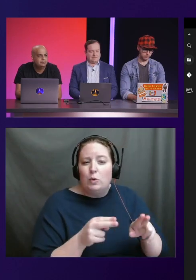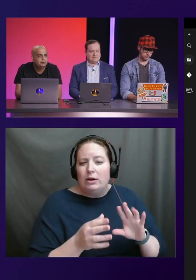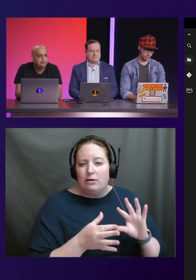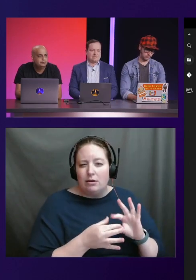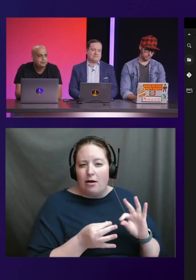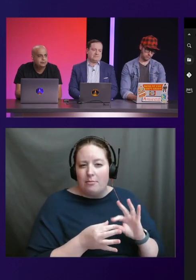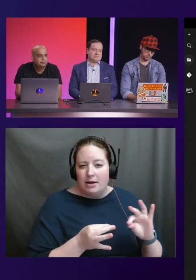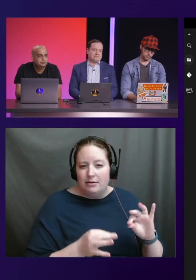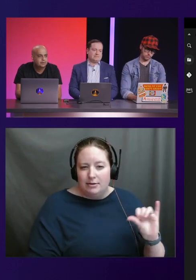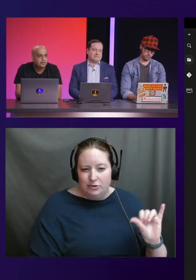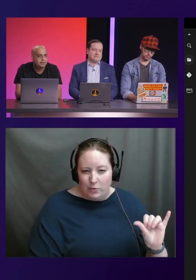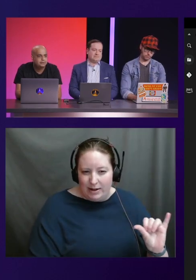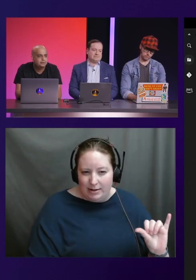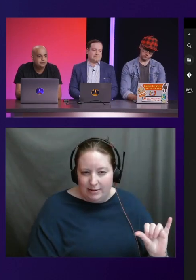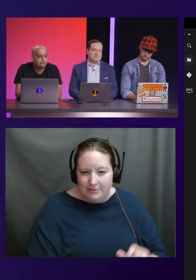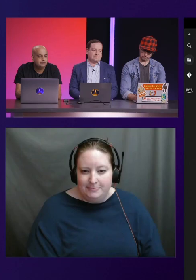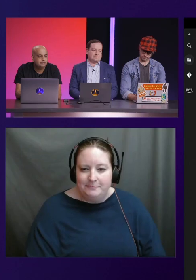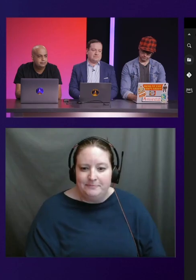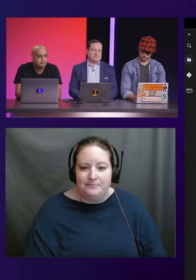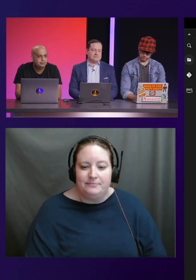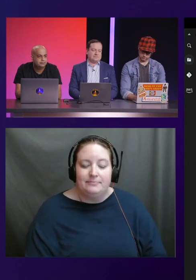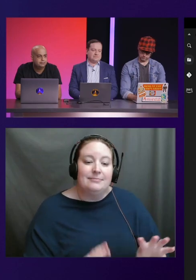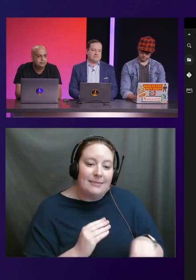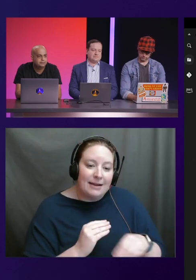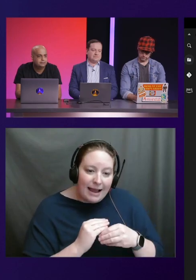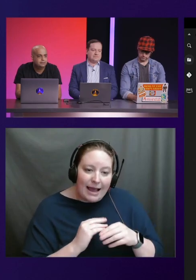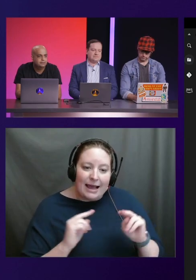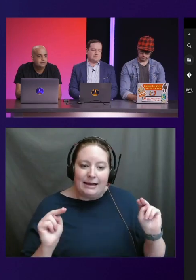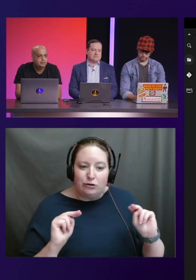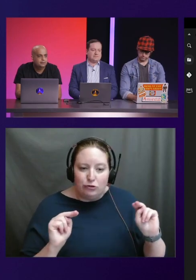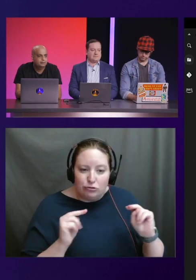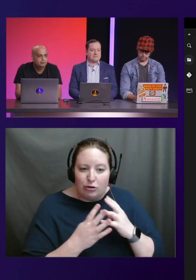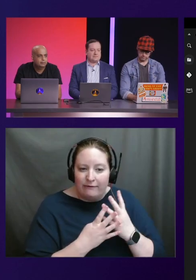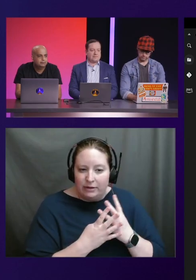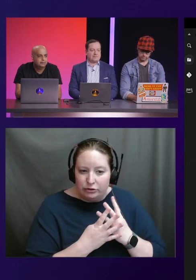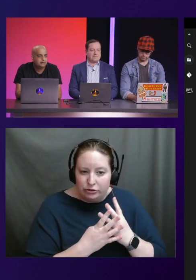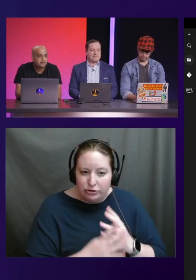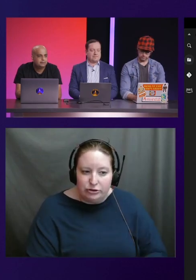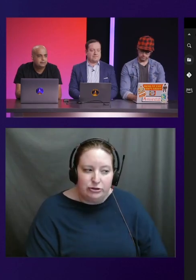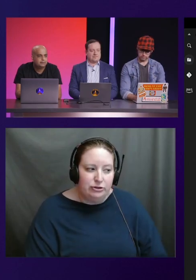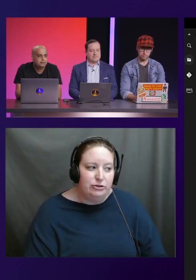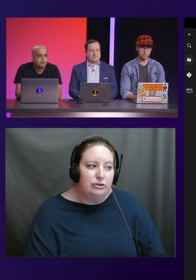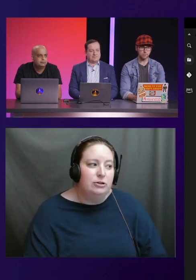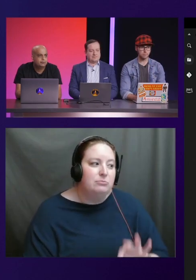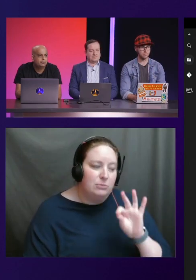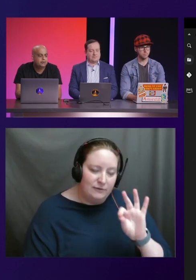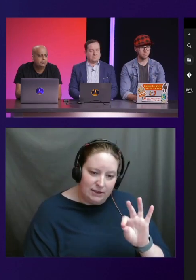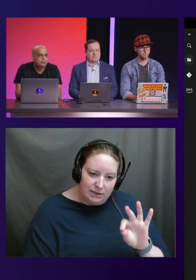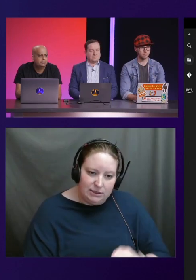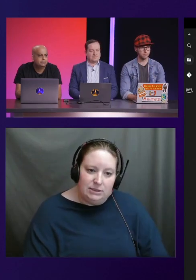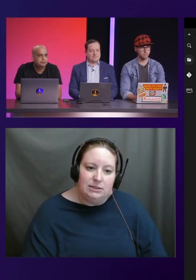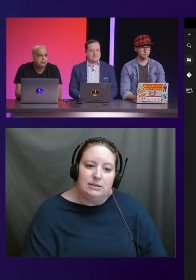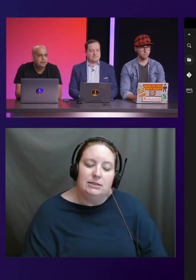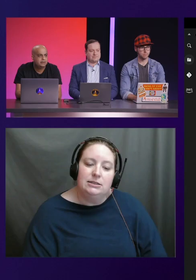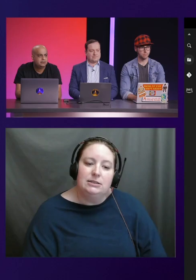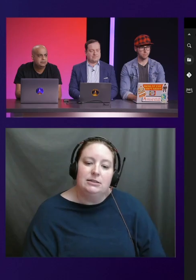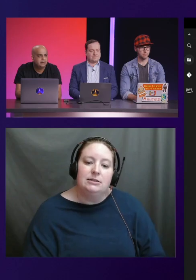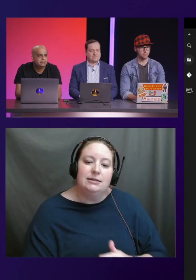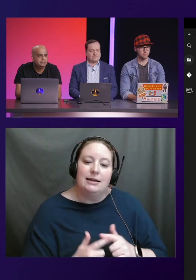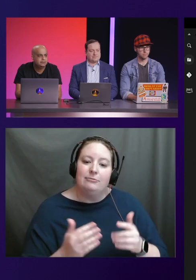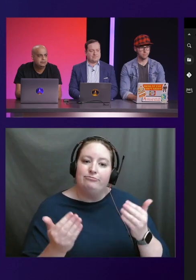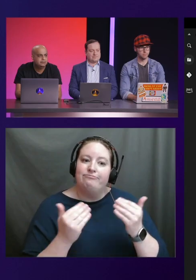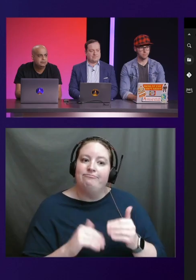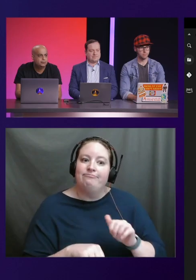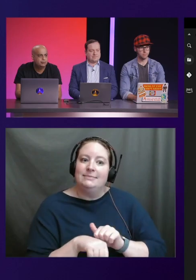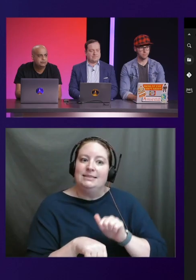well. So add neutral filters. Perfect. And I'm going to go ahead and submit that. And